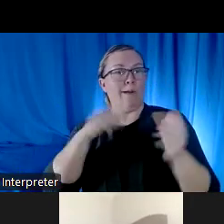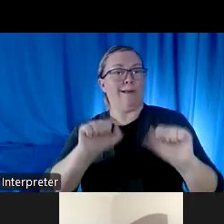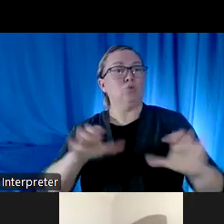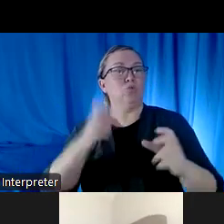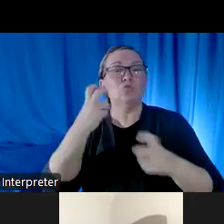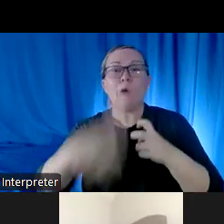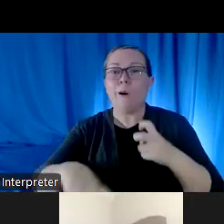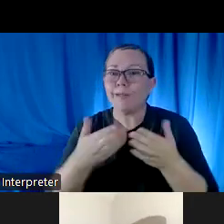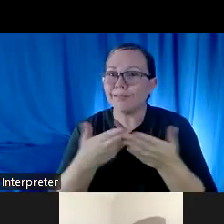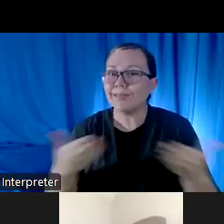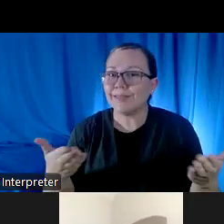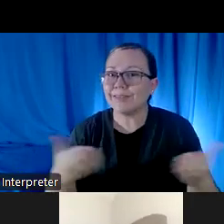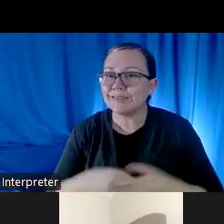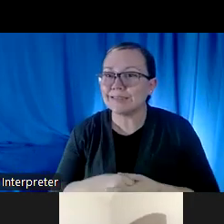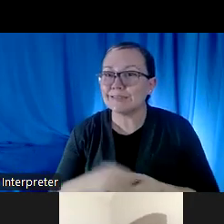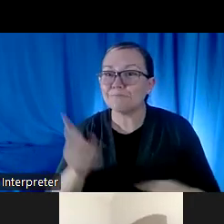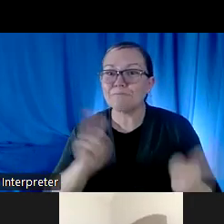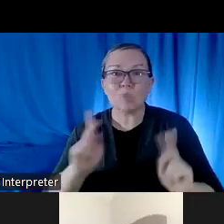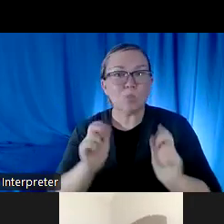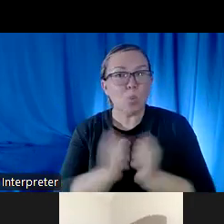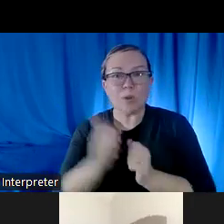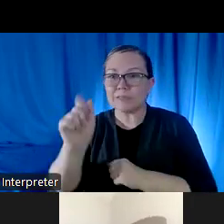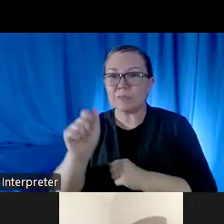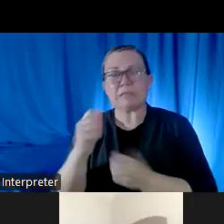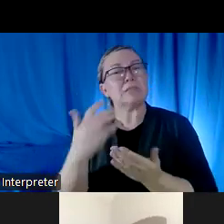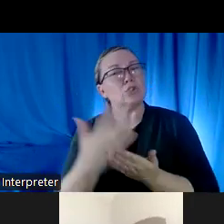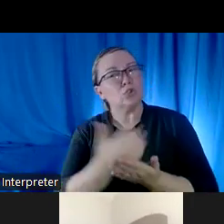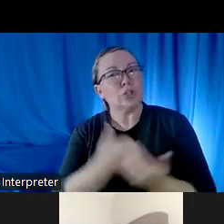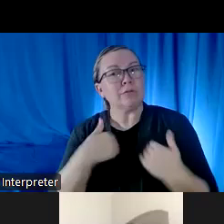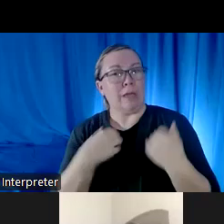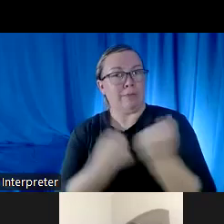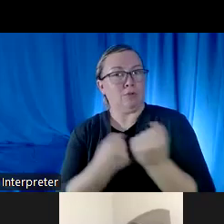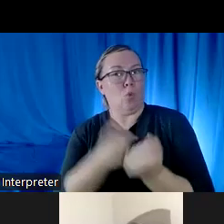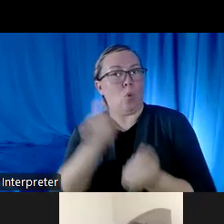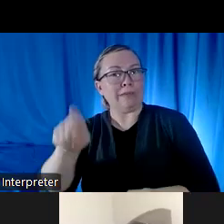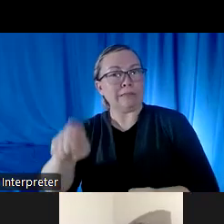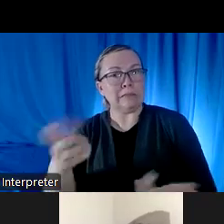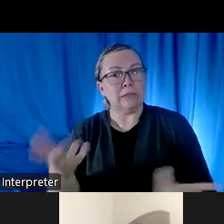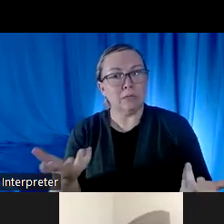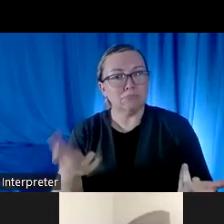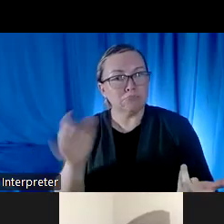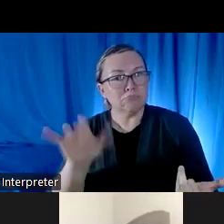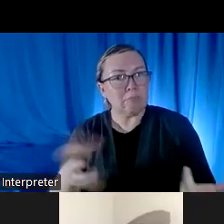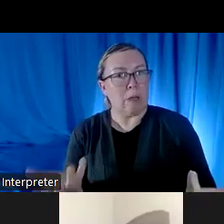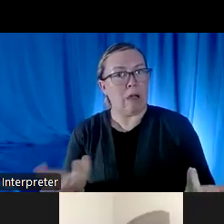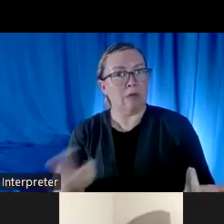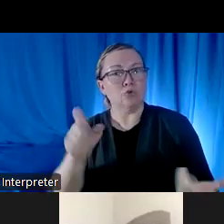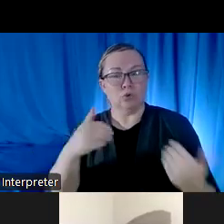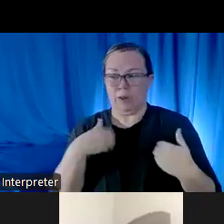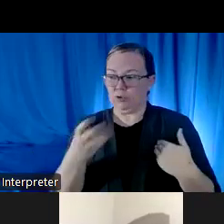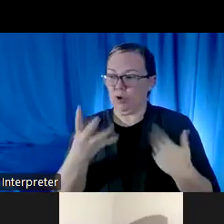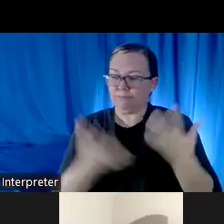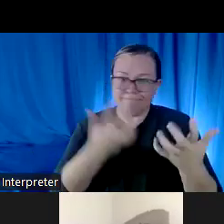things. People with disabilities deserve to have the support they need. They deserve to have a job that fits